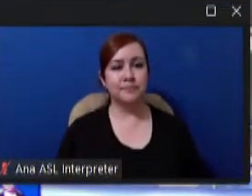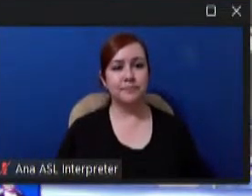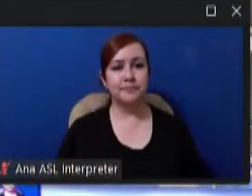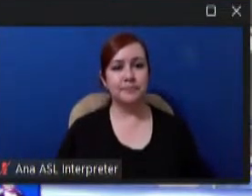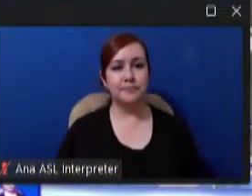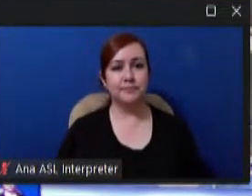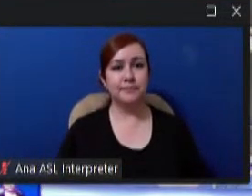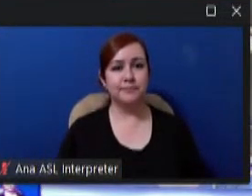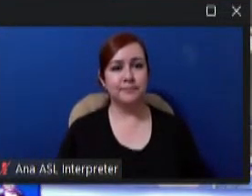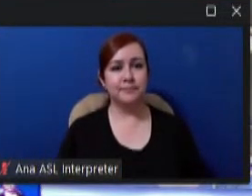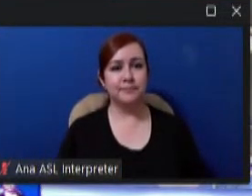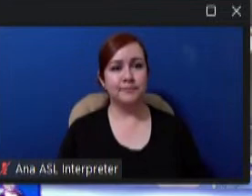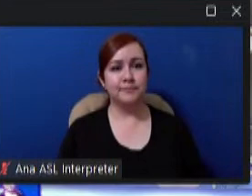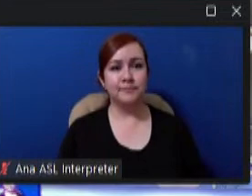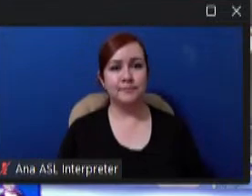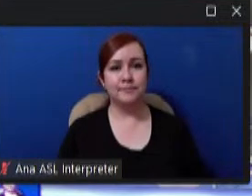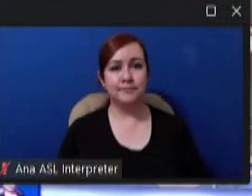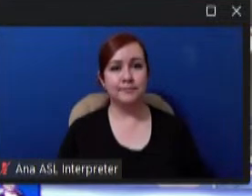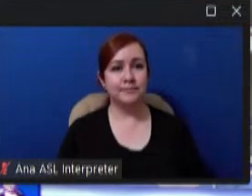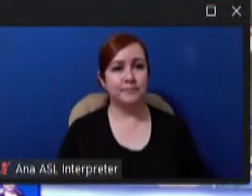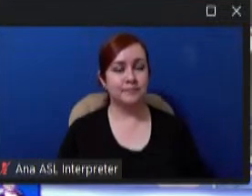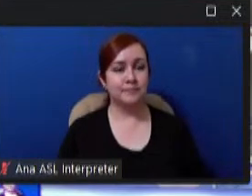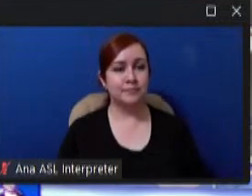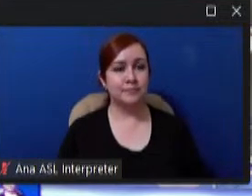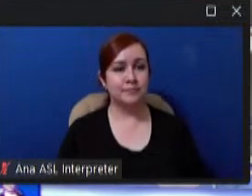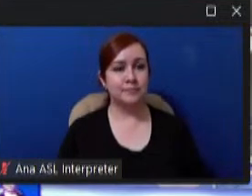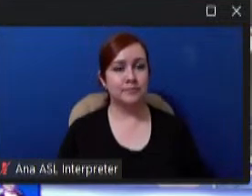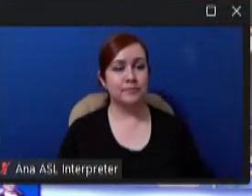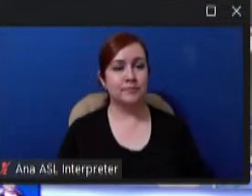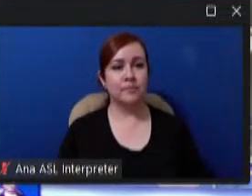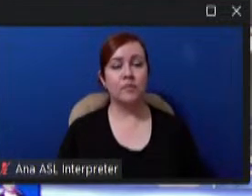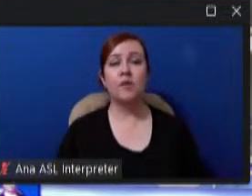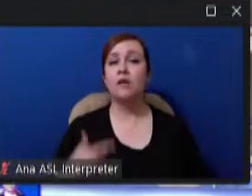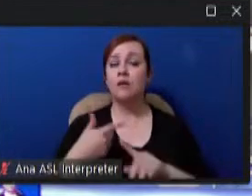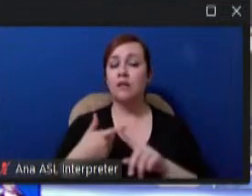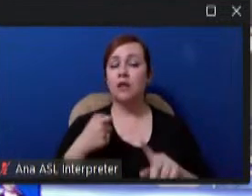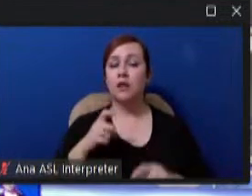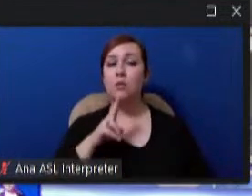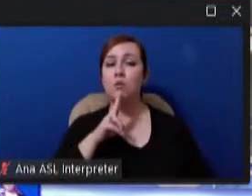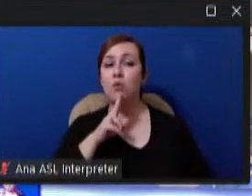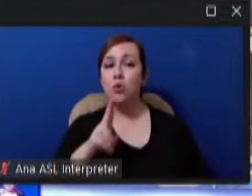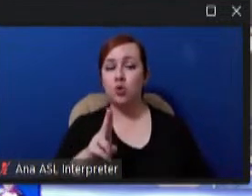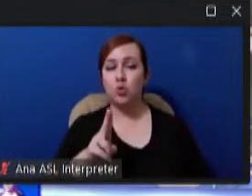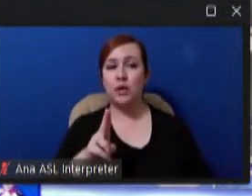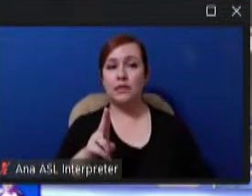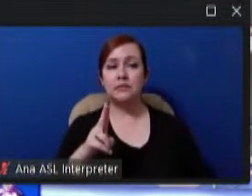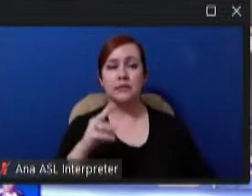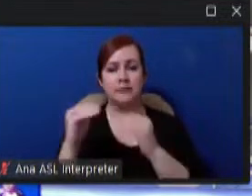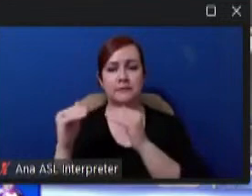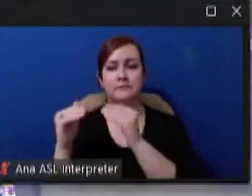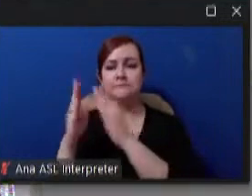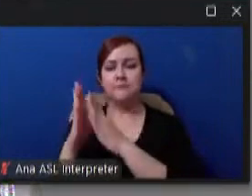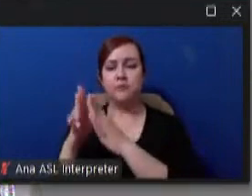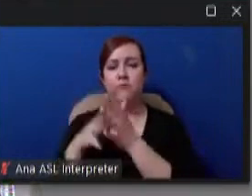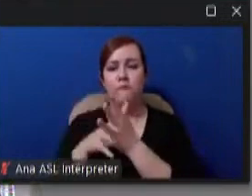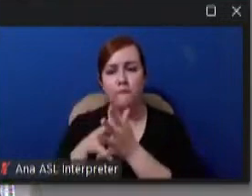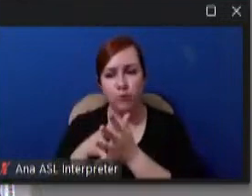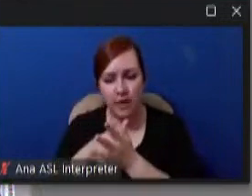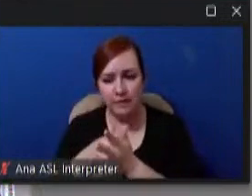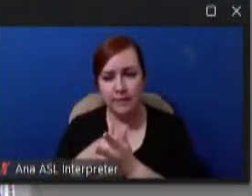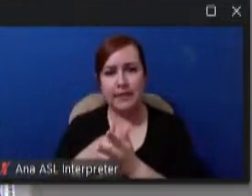improve their living standard. In Honduras, There